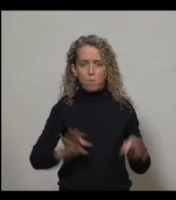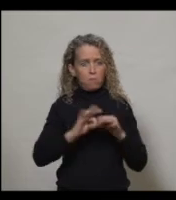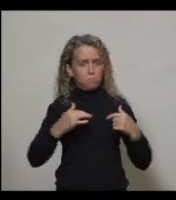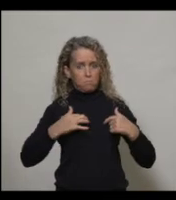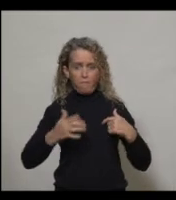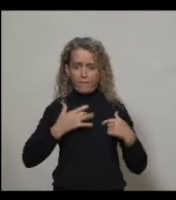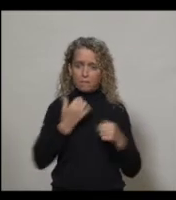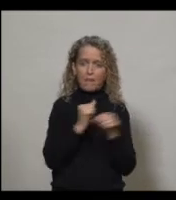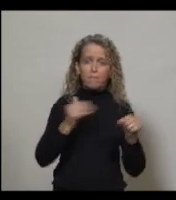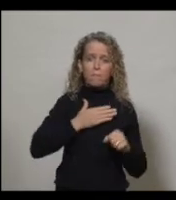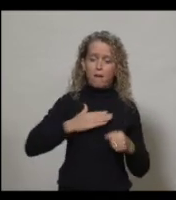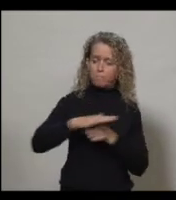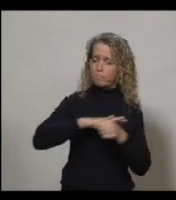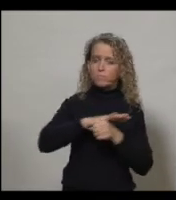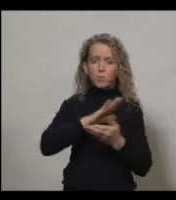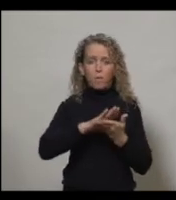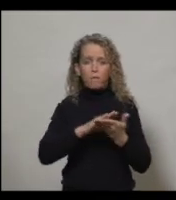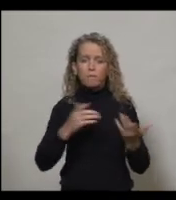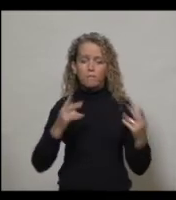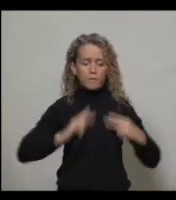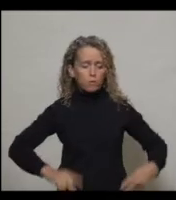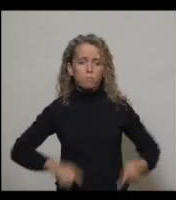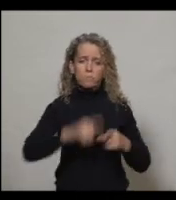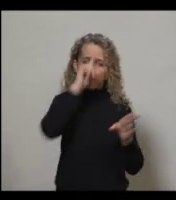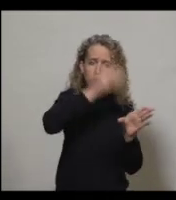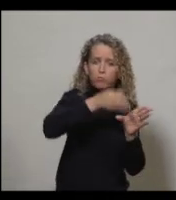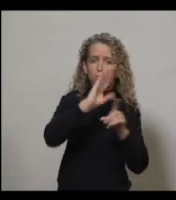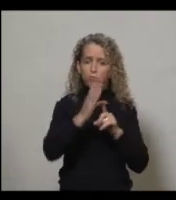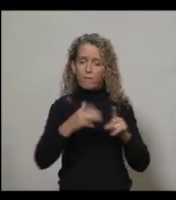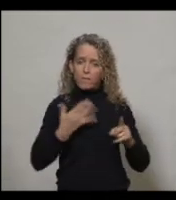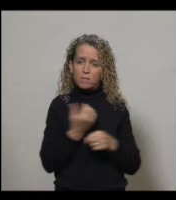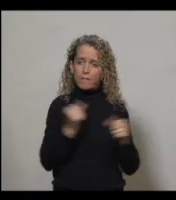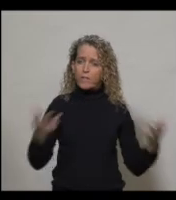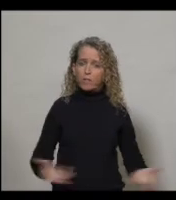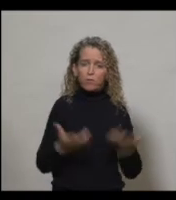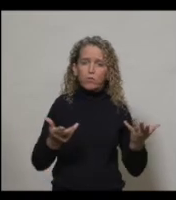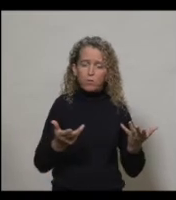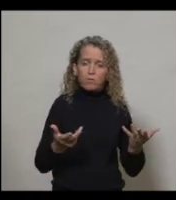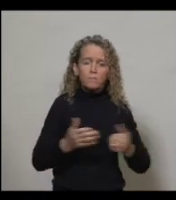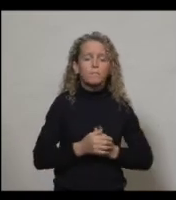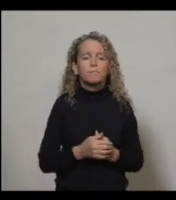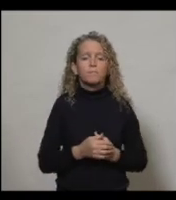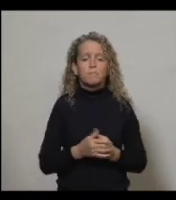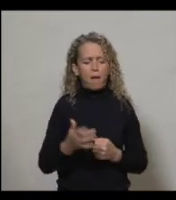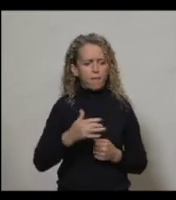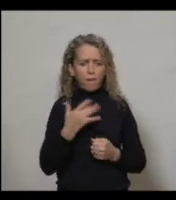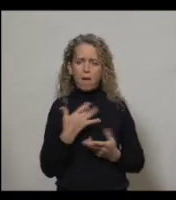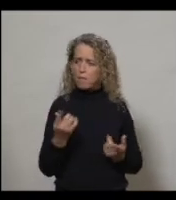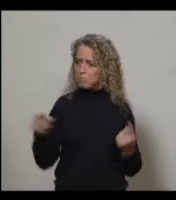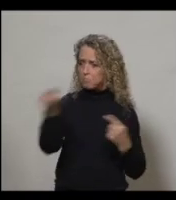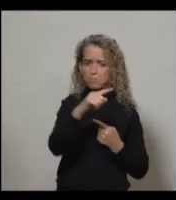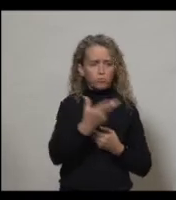safe physically, psychologically, and culturally in our environments? Do we feel that we're trusted in our